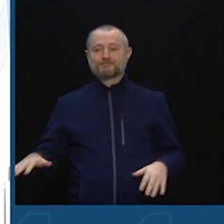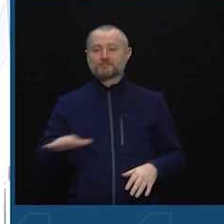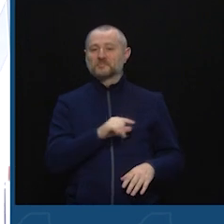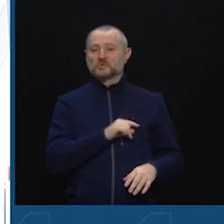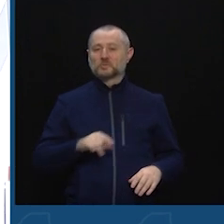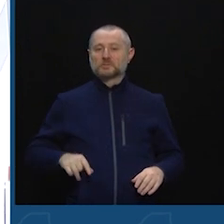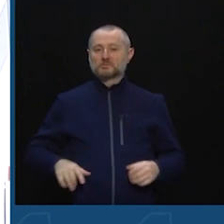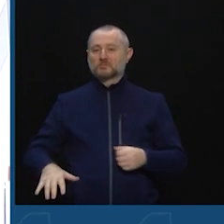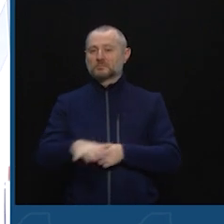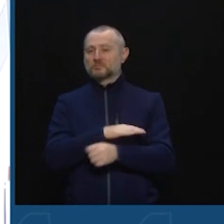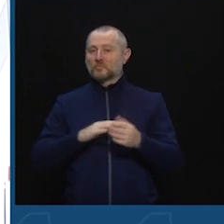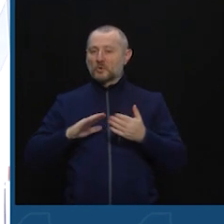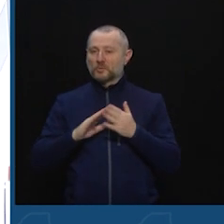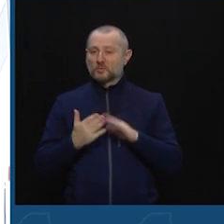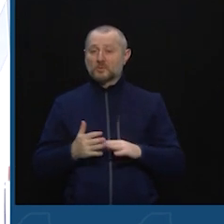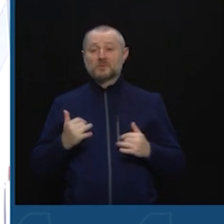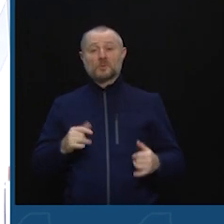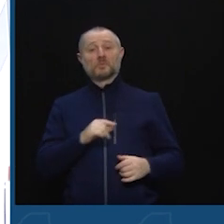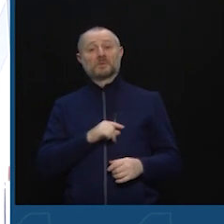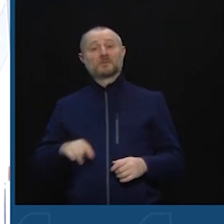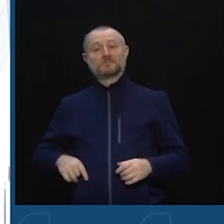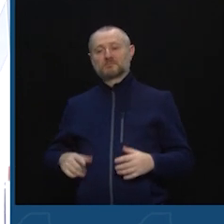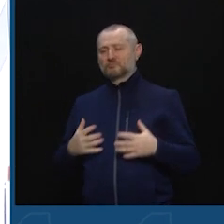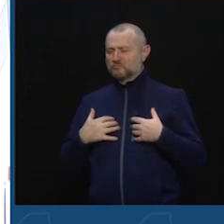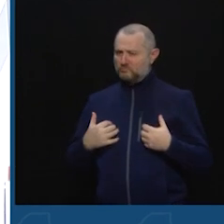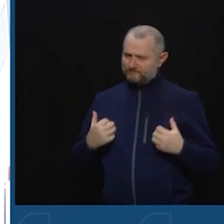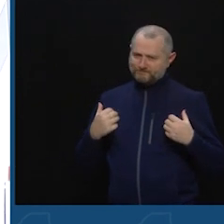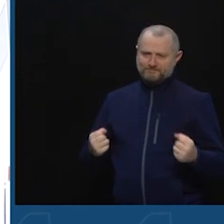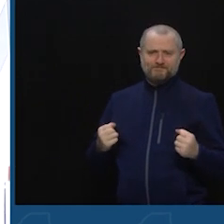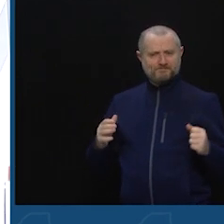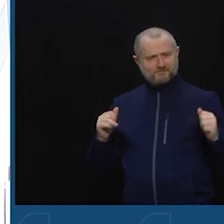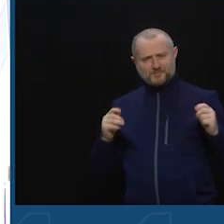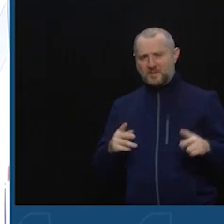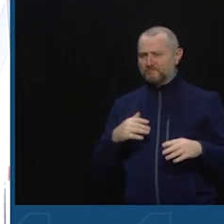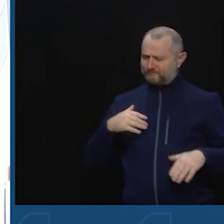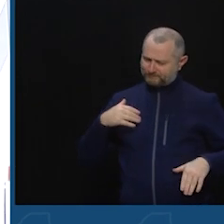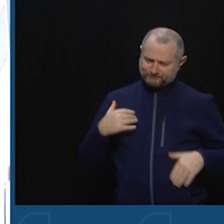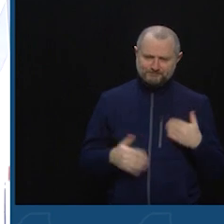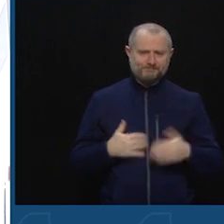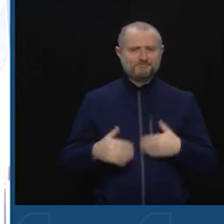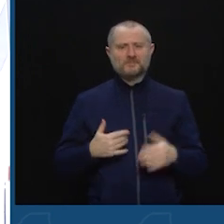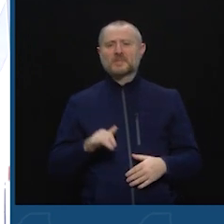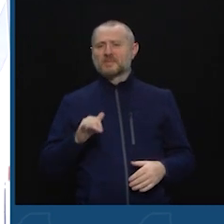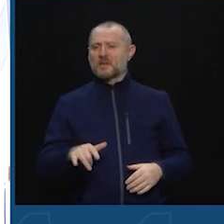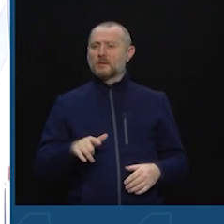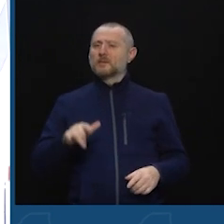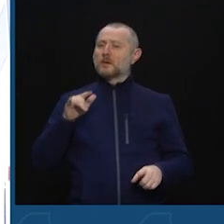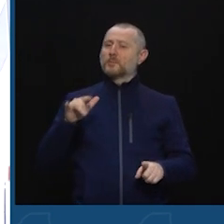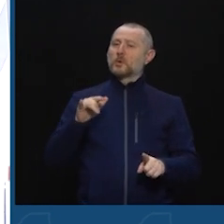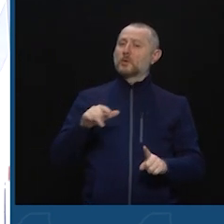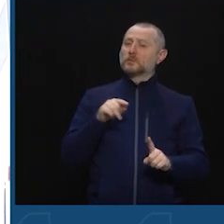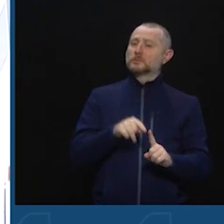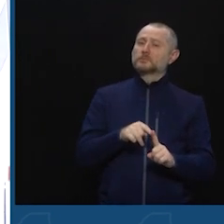Queens. But our Queens comeback is well underway, and our airports are